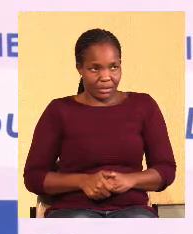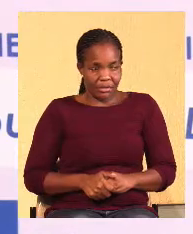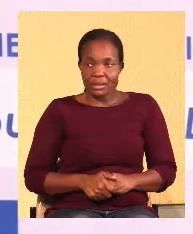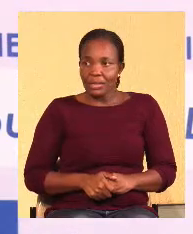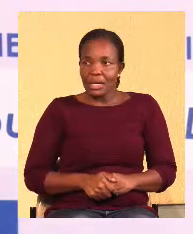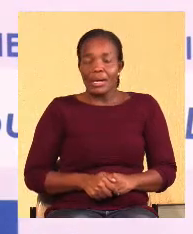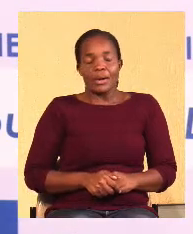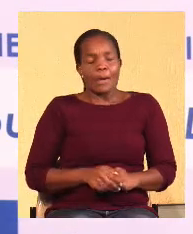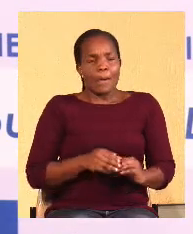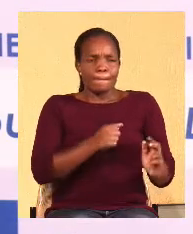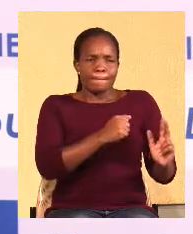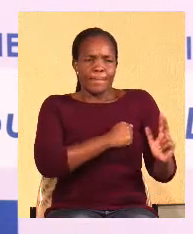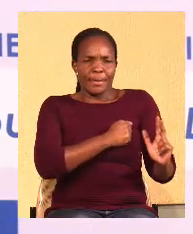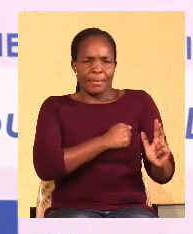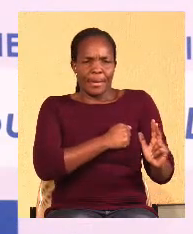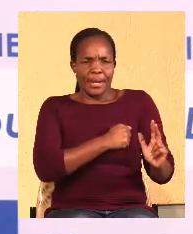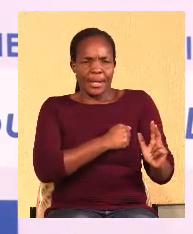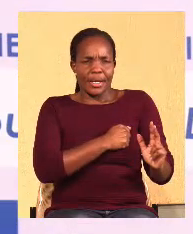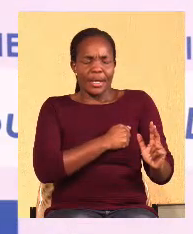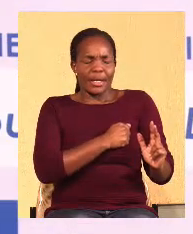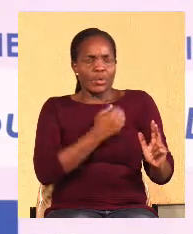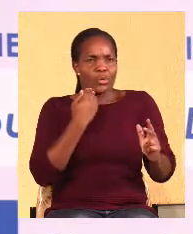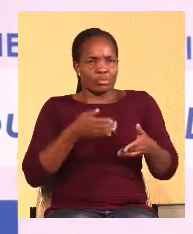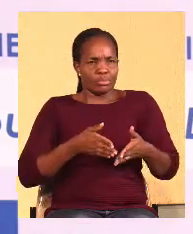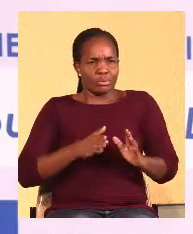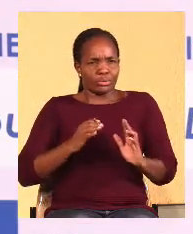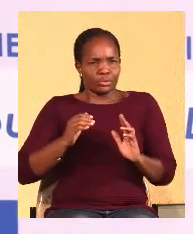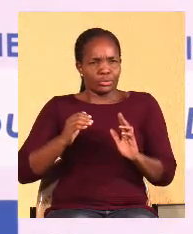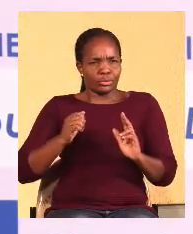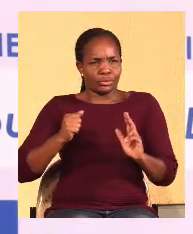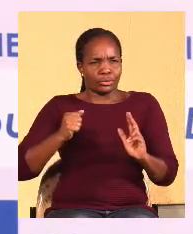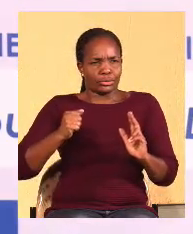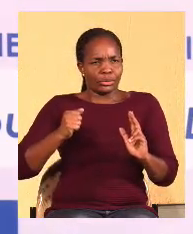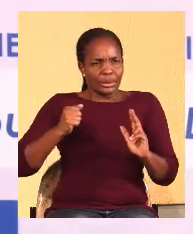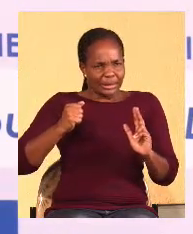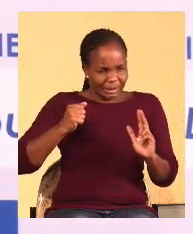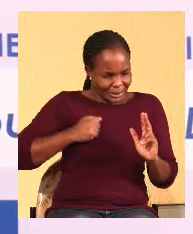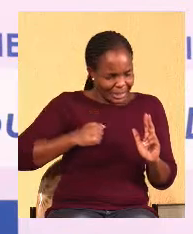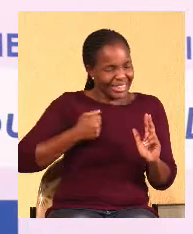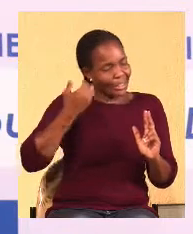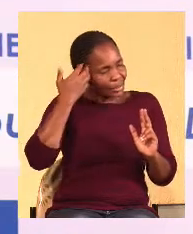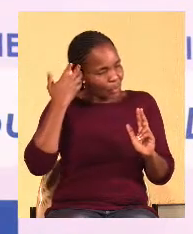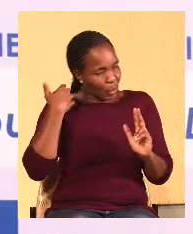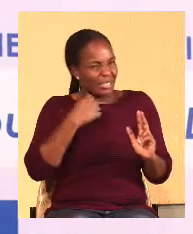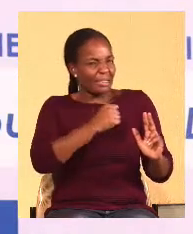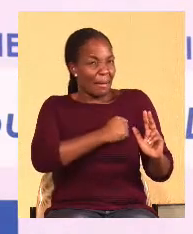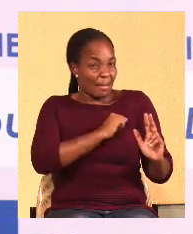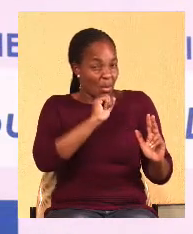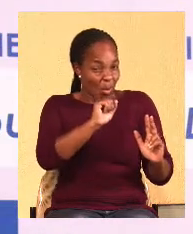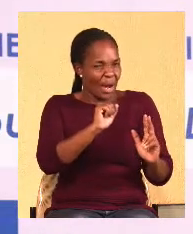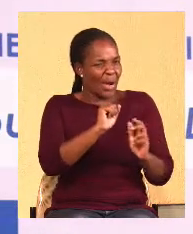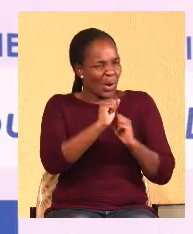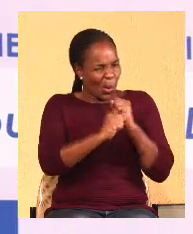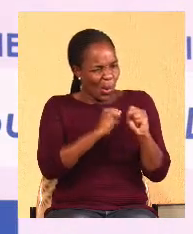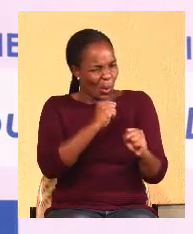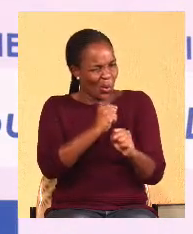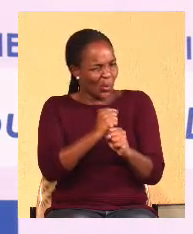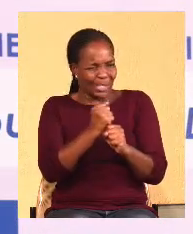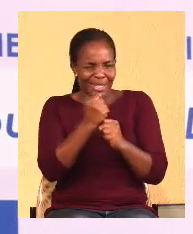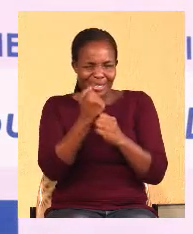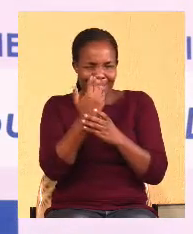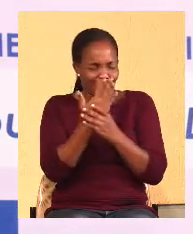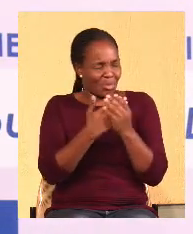mother reached 98 years. And since 15 years, I've been collecting some data